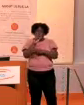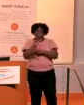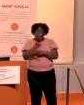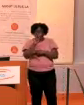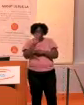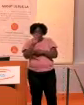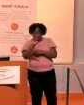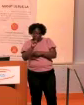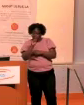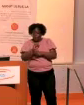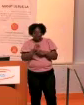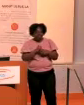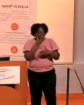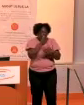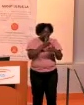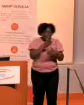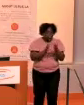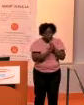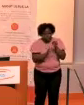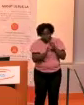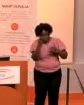IBS? Yeah, irritable bowel Irritable bowel syndrome. syndrome.